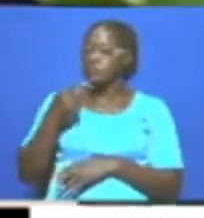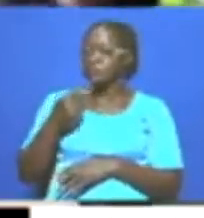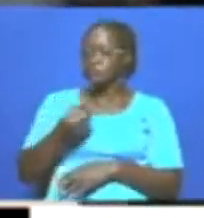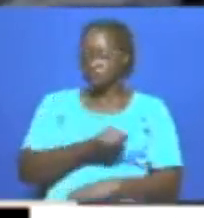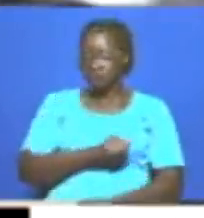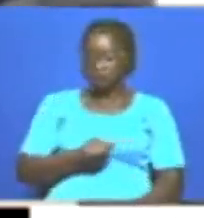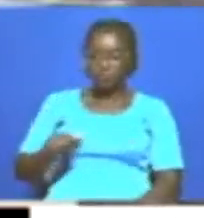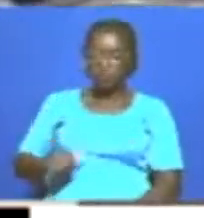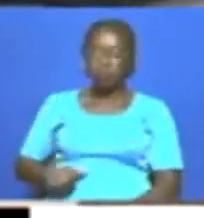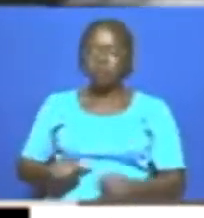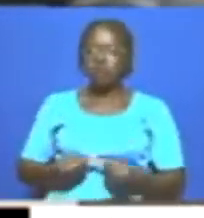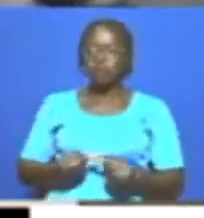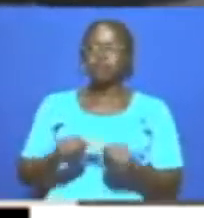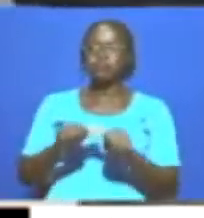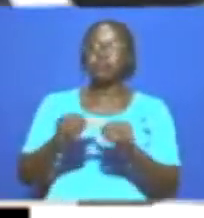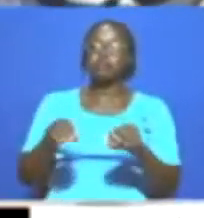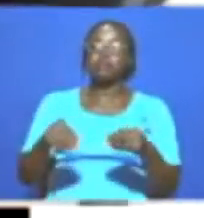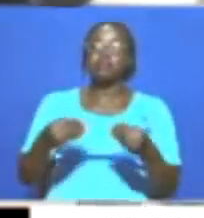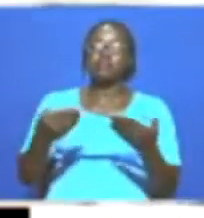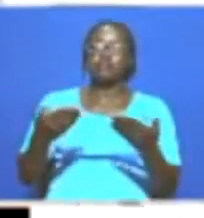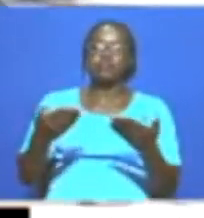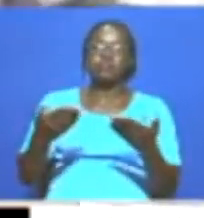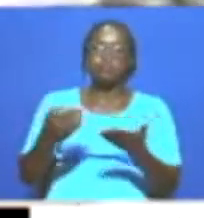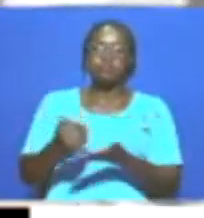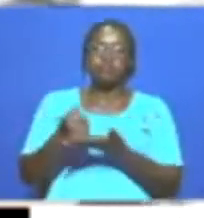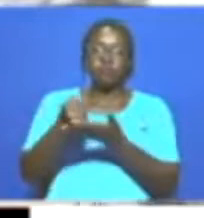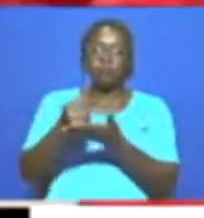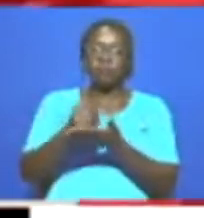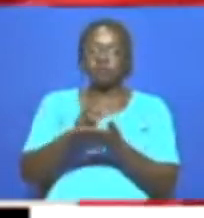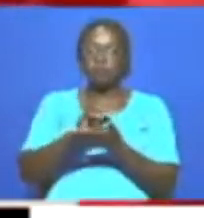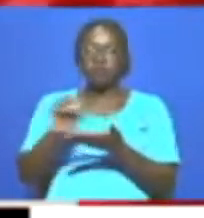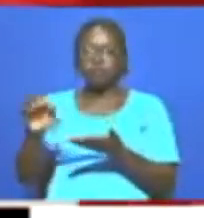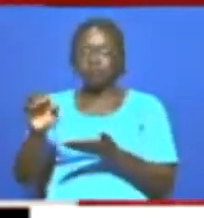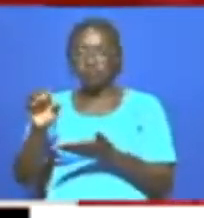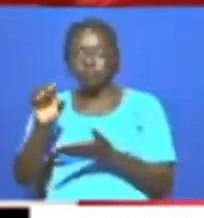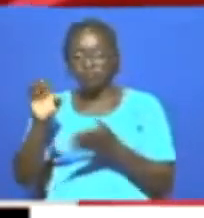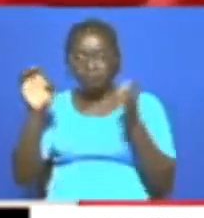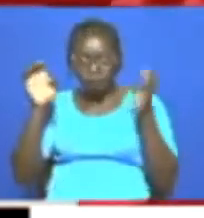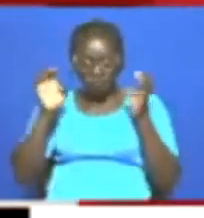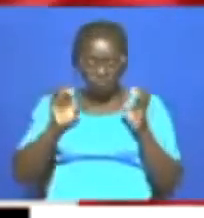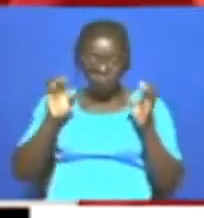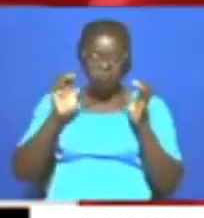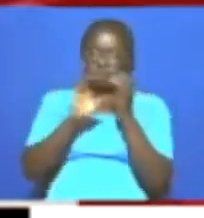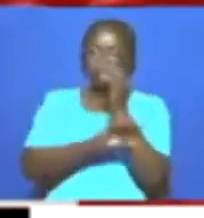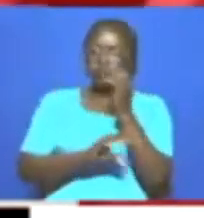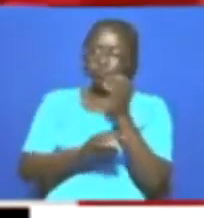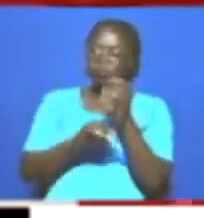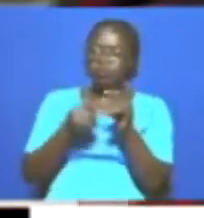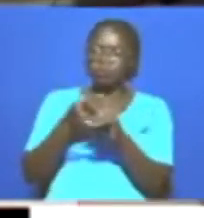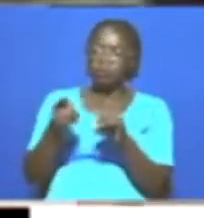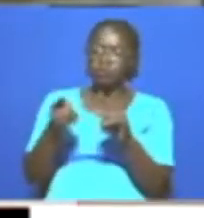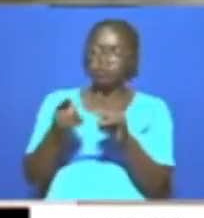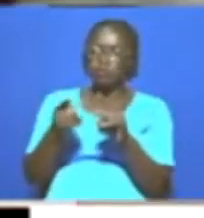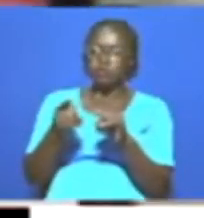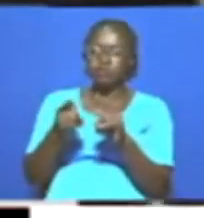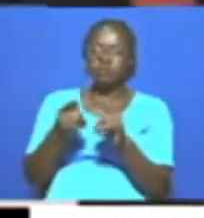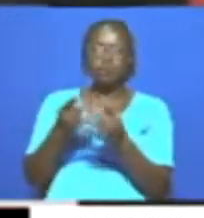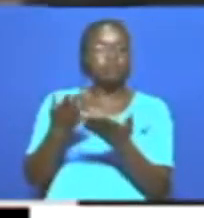will continue providing humanitarian aid to the Eastern European country. He, however, warned that relevant sanctions will